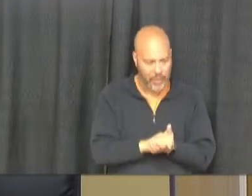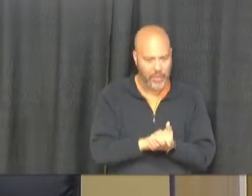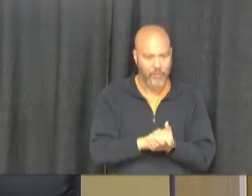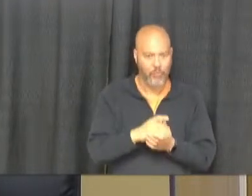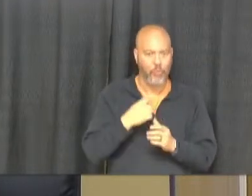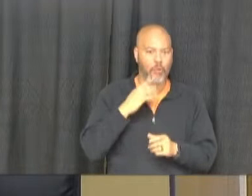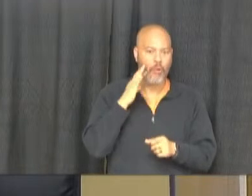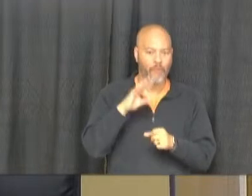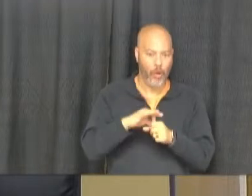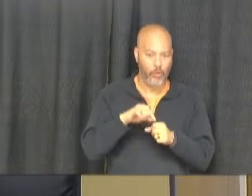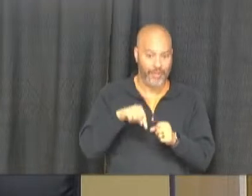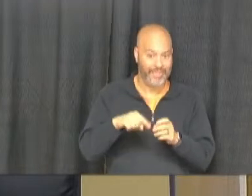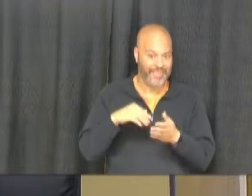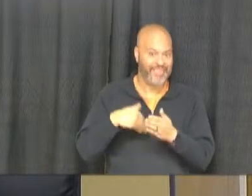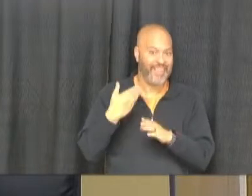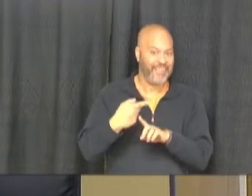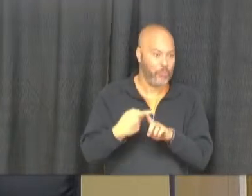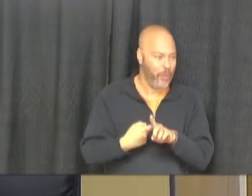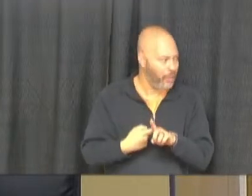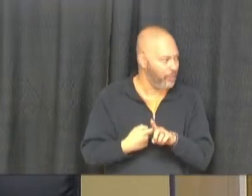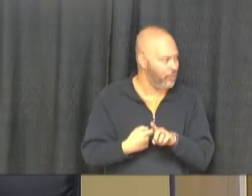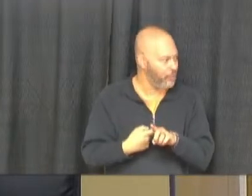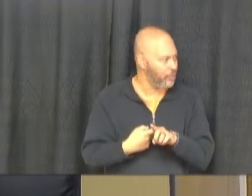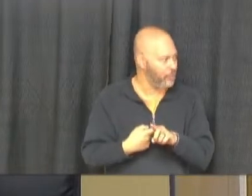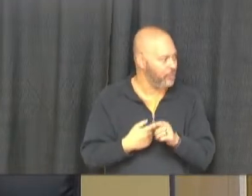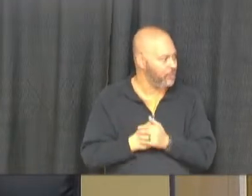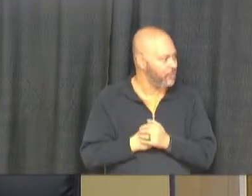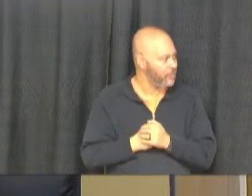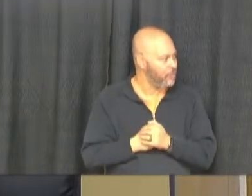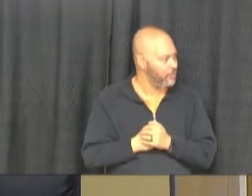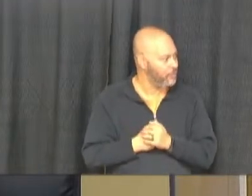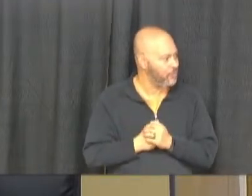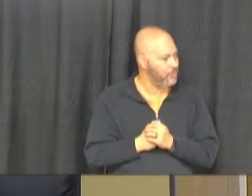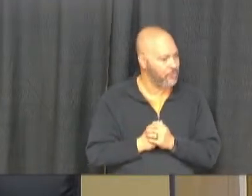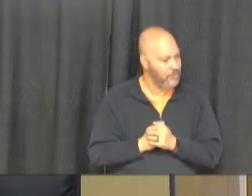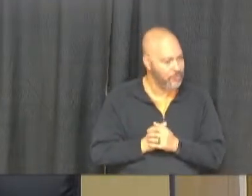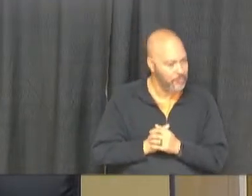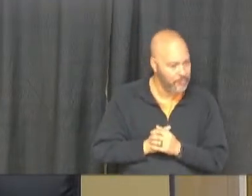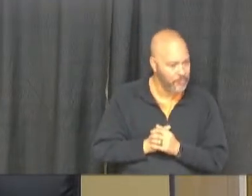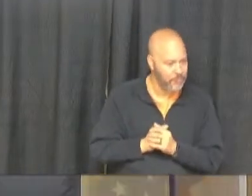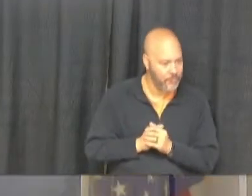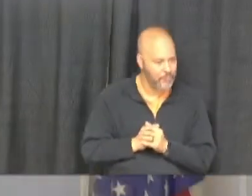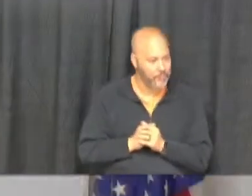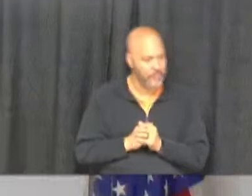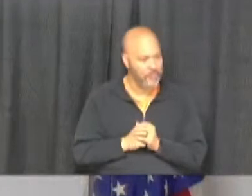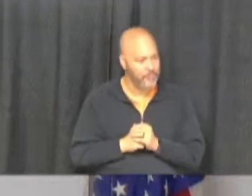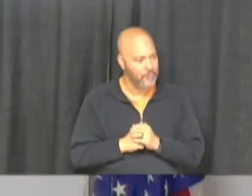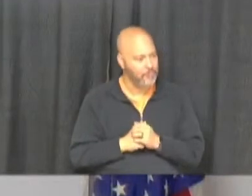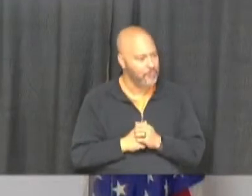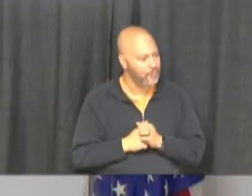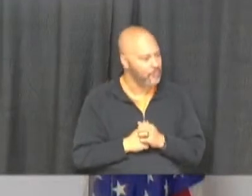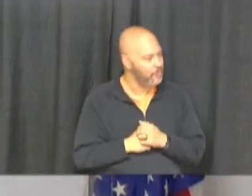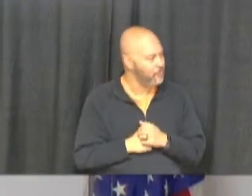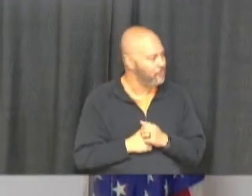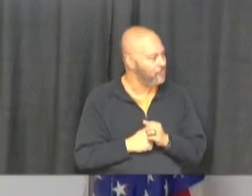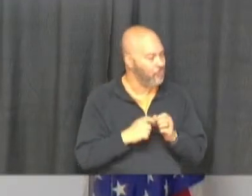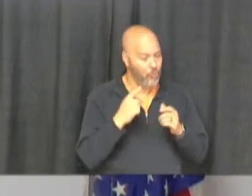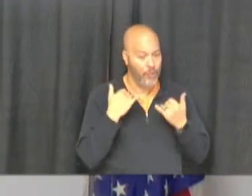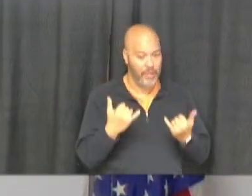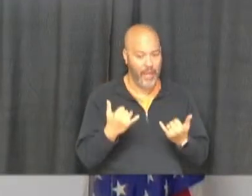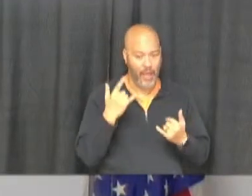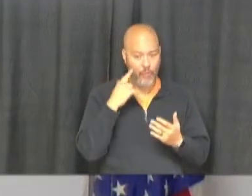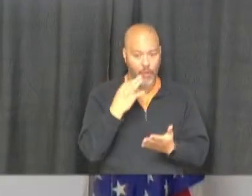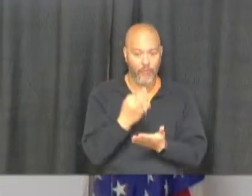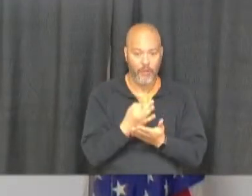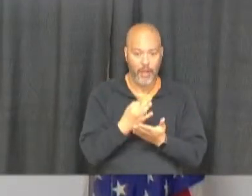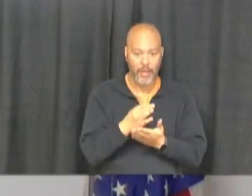on next month, which is right around the corner. Thank you. Thank you, Mayor. Thank you. We're now ready for